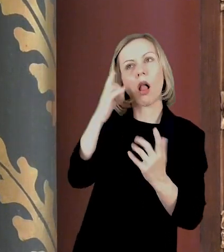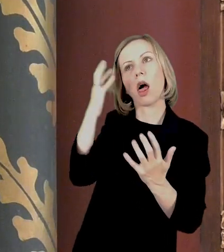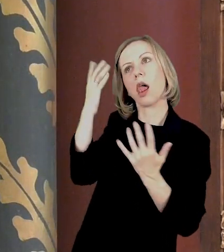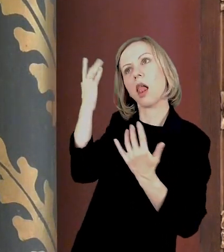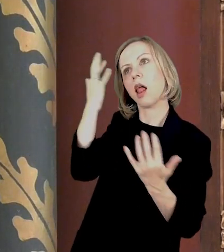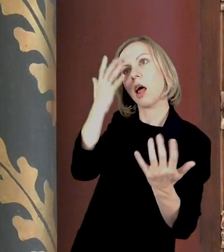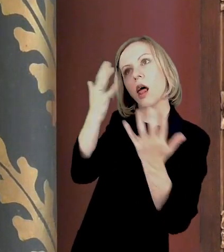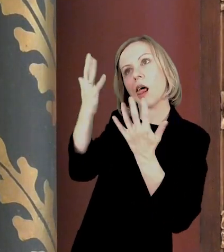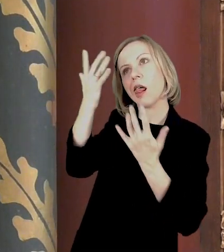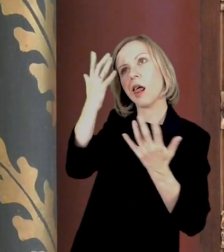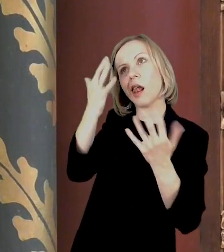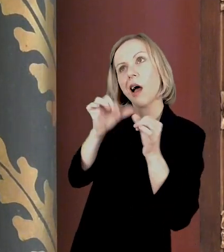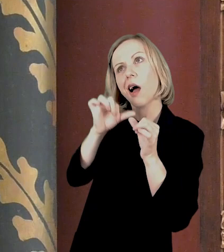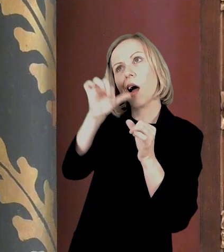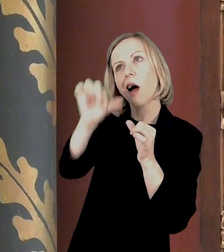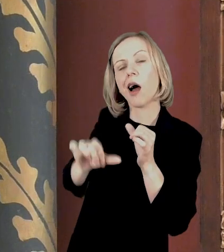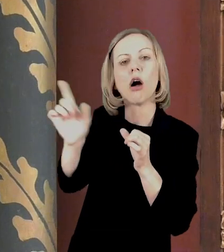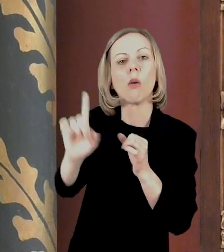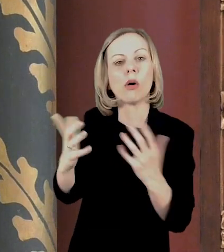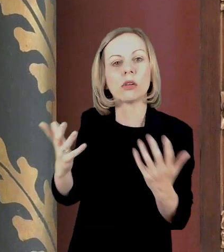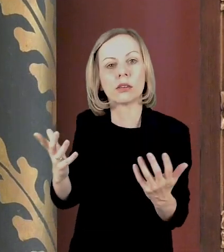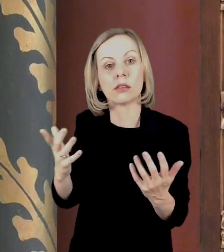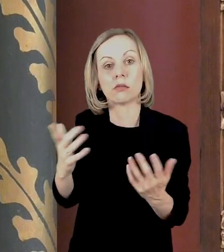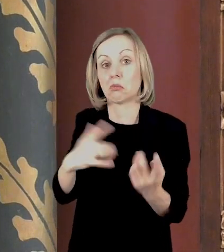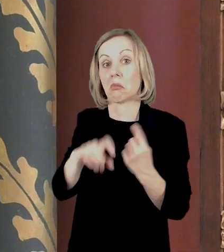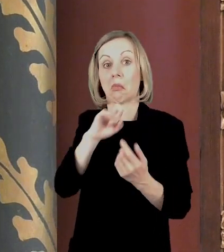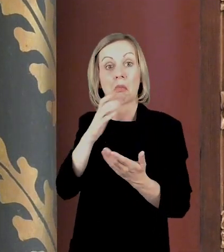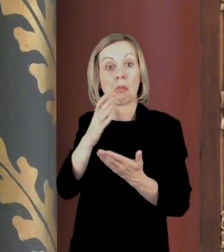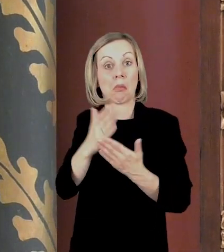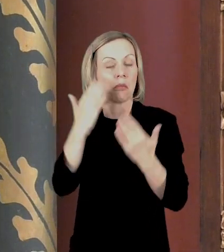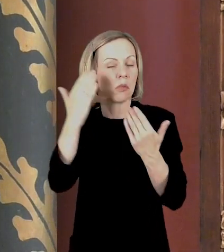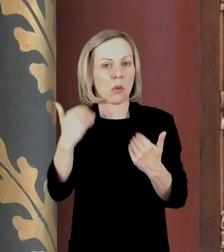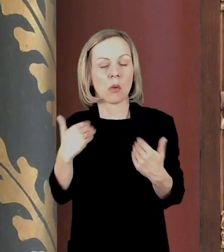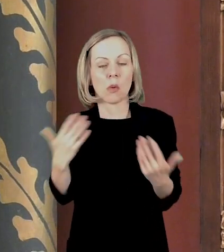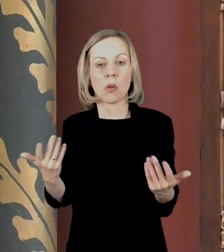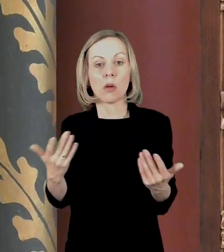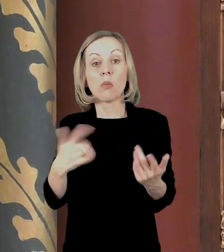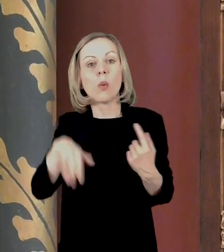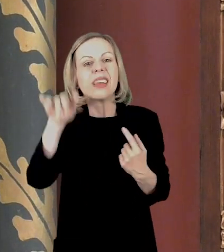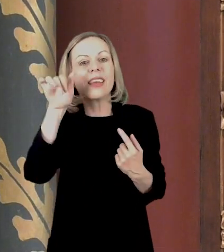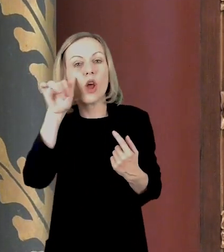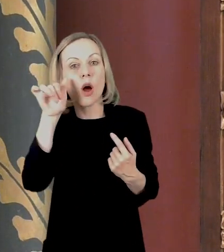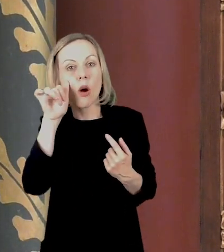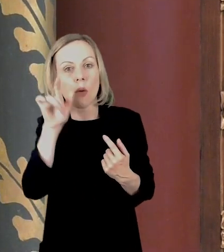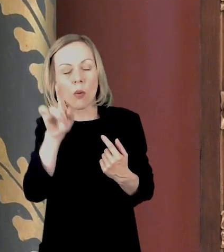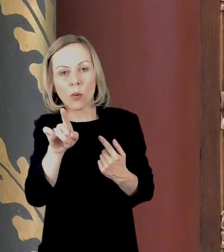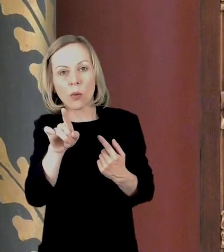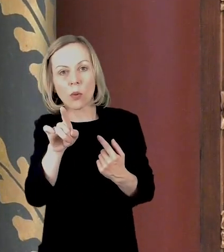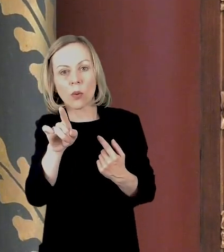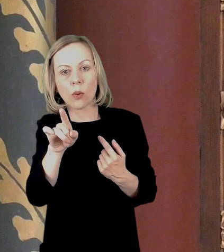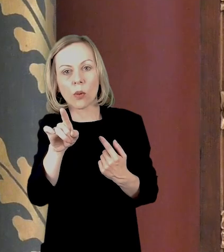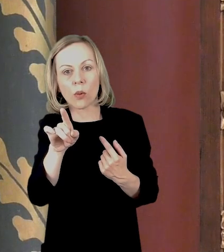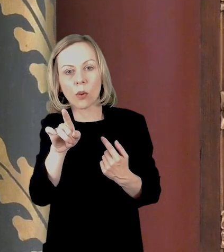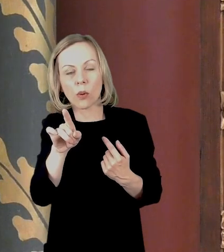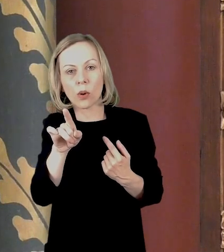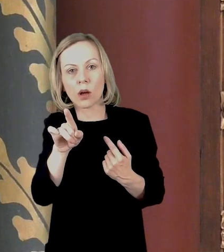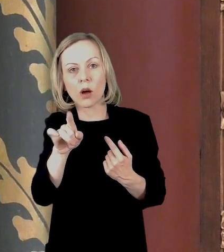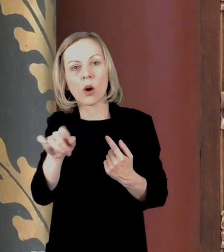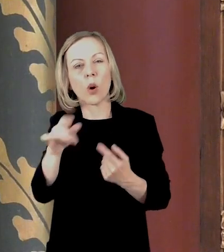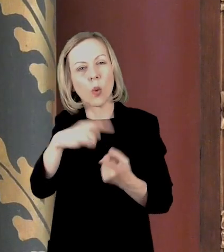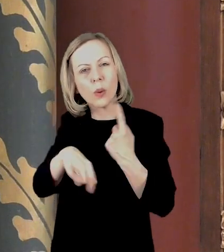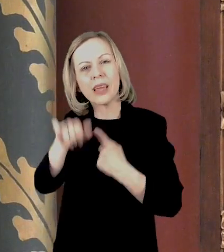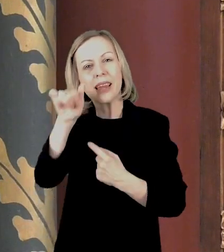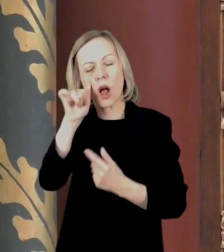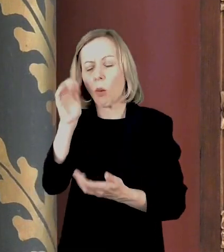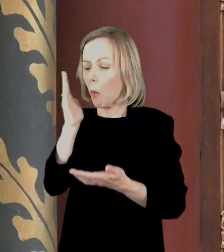do. But the one thing we do know, if our fear of being